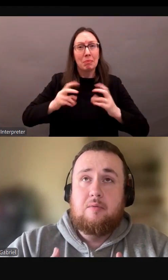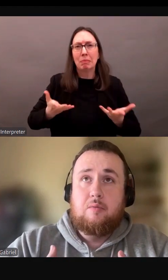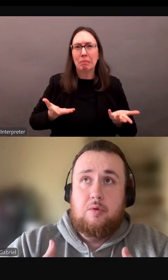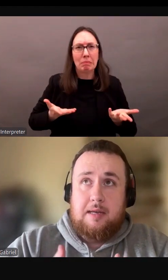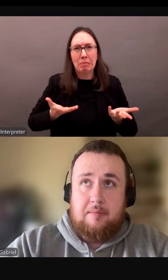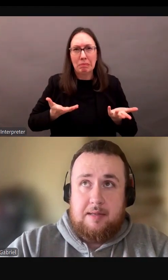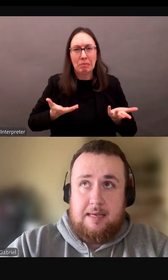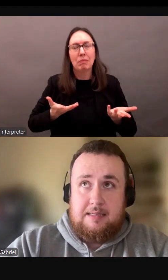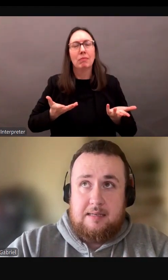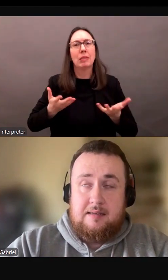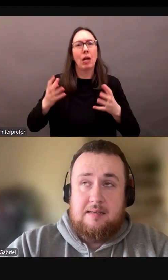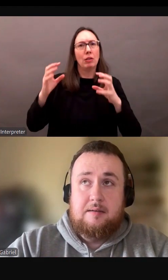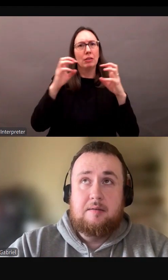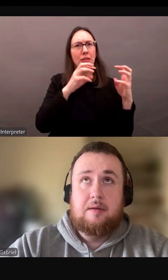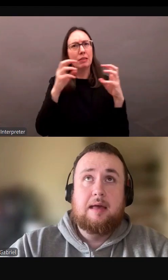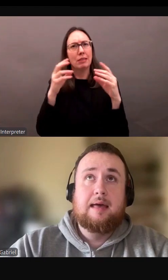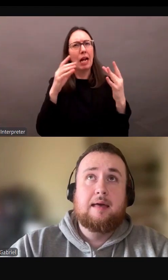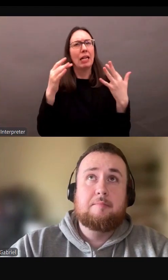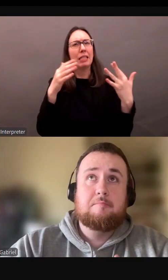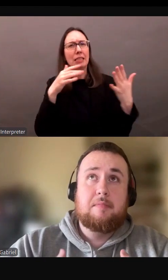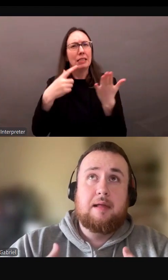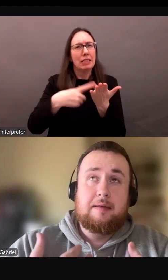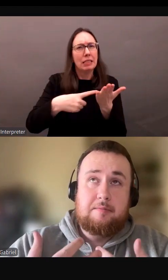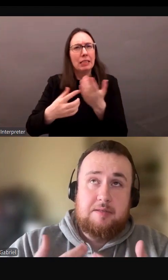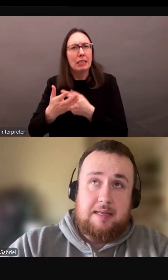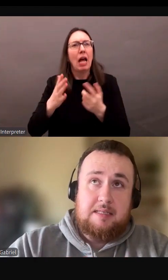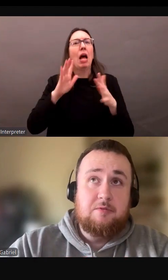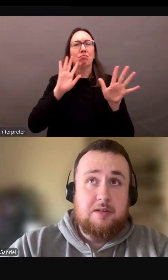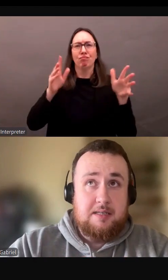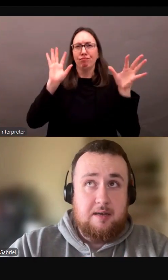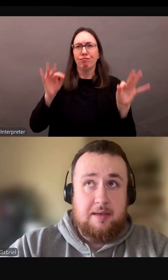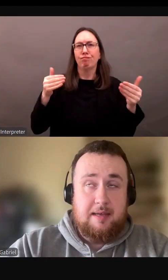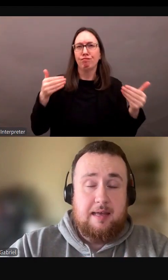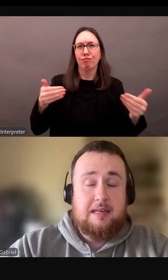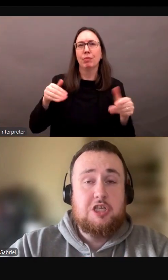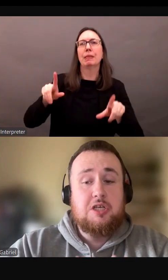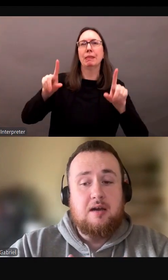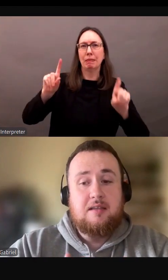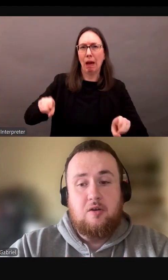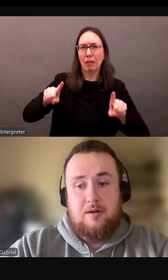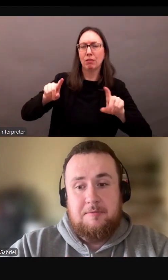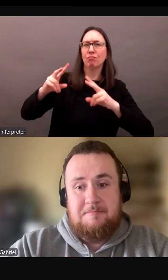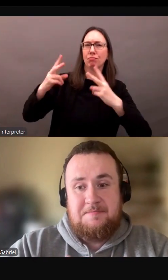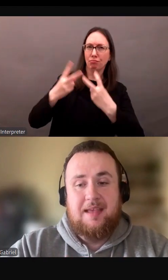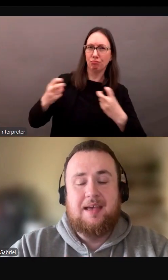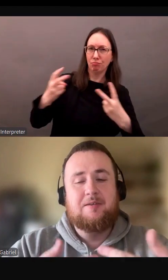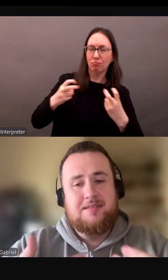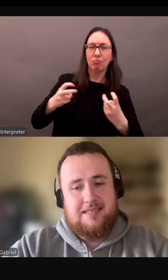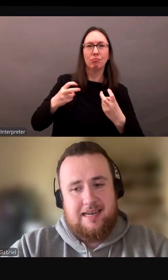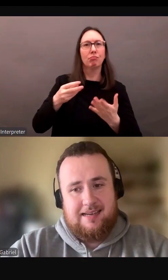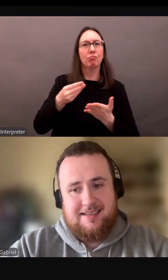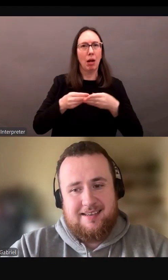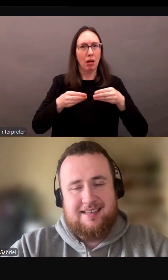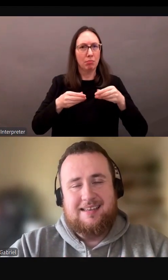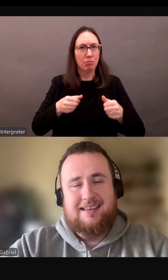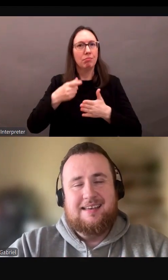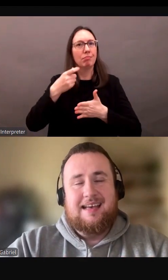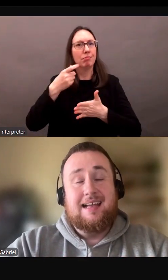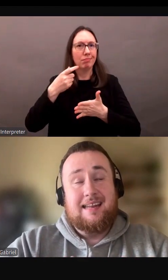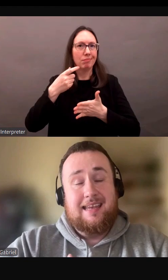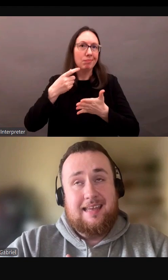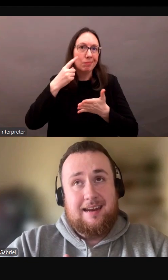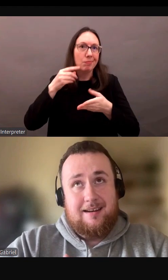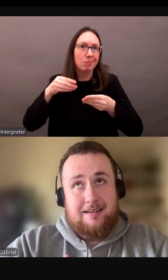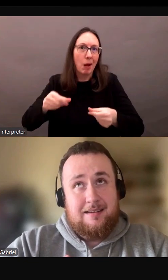they would get me tested and spend some funds on me. And the shock to no one, I was dyslexic.